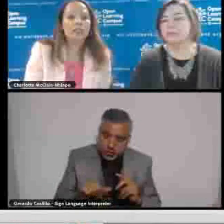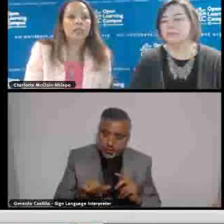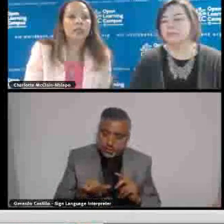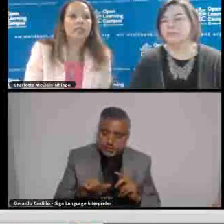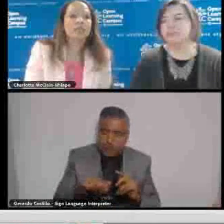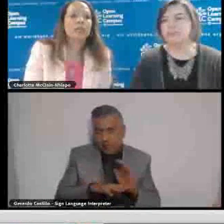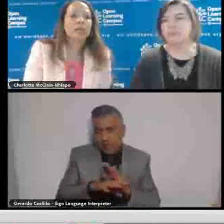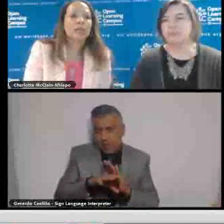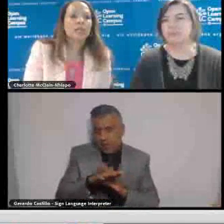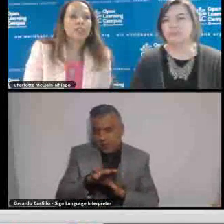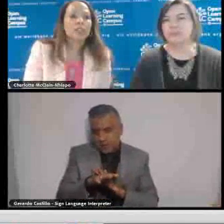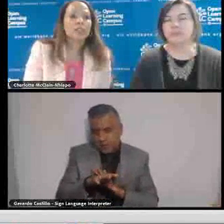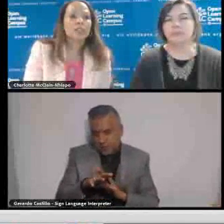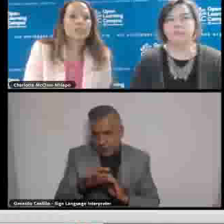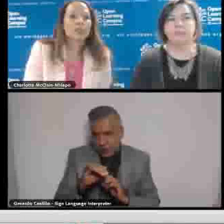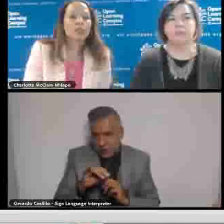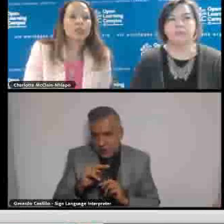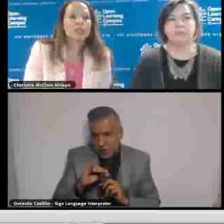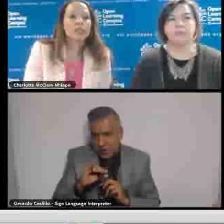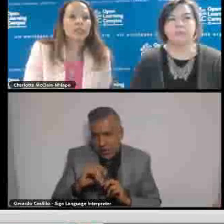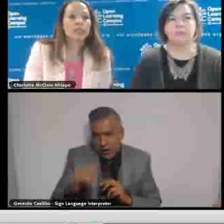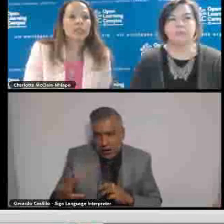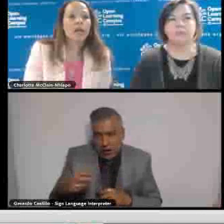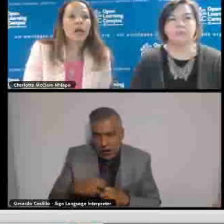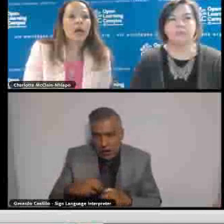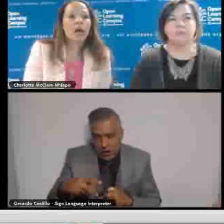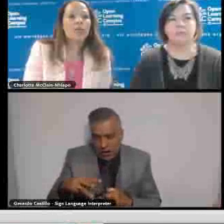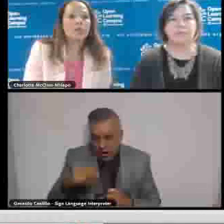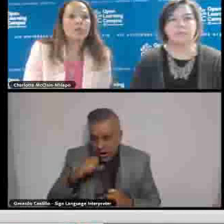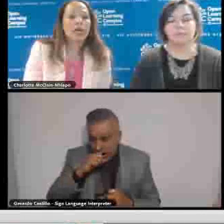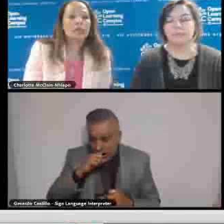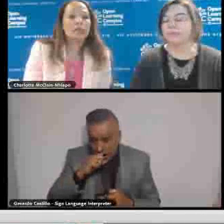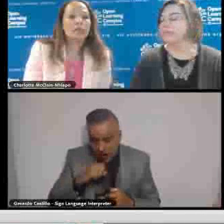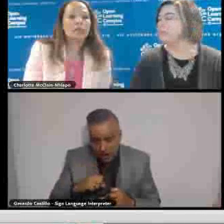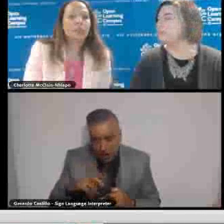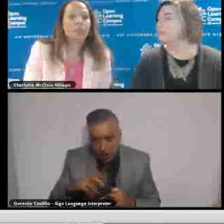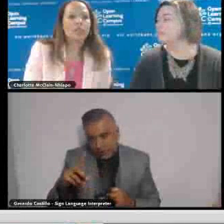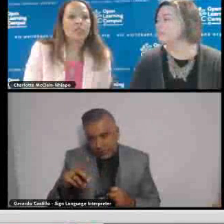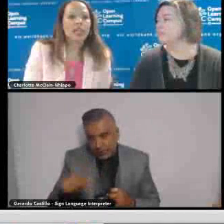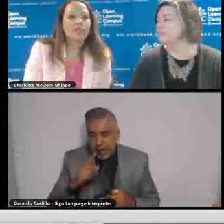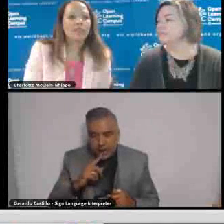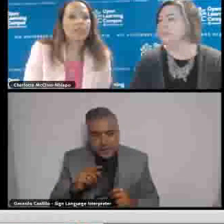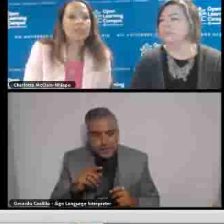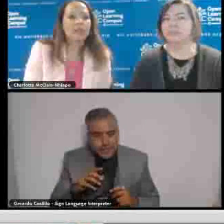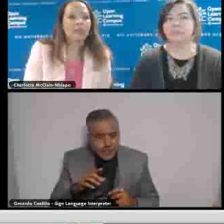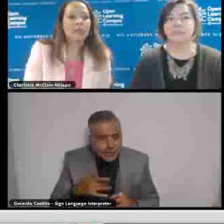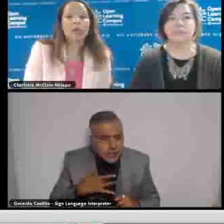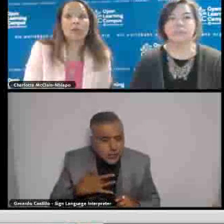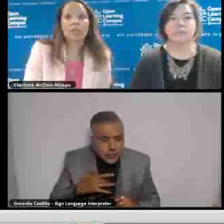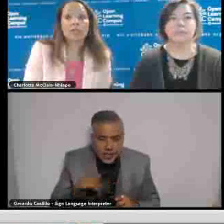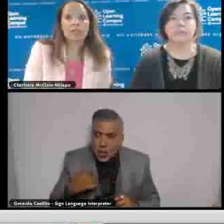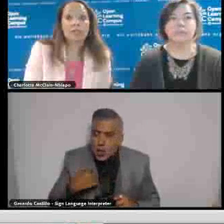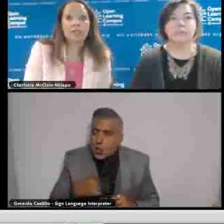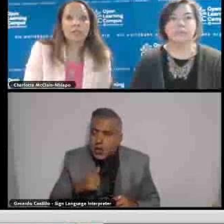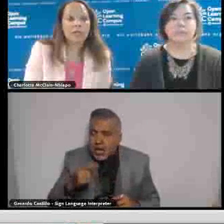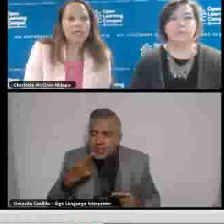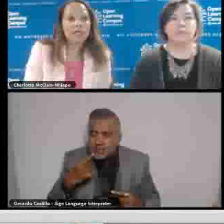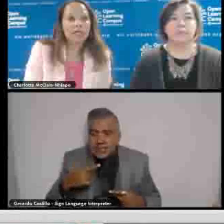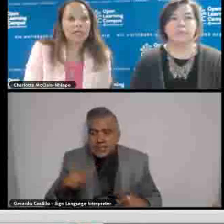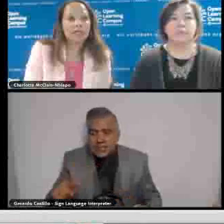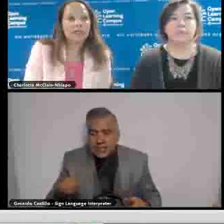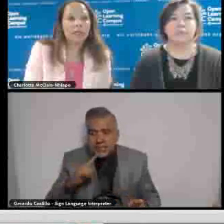development initiatives to include disability. And the person online feels that we're not really succeeding in translating